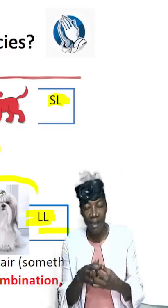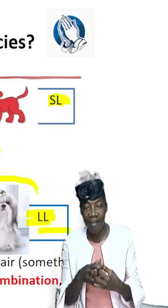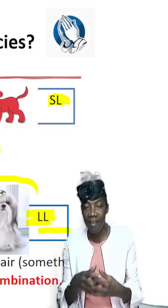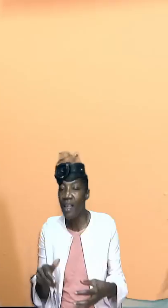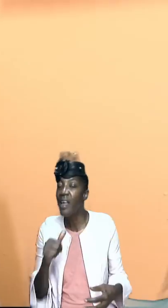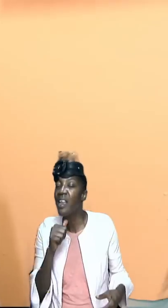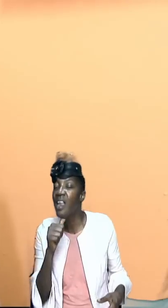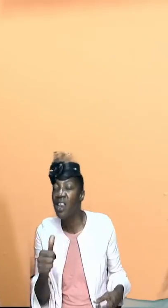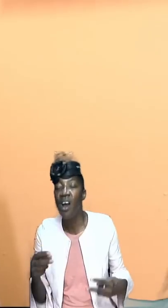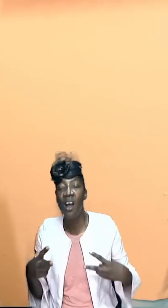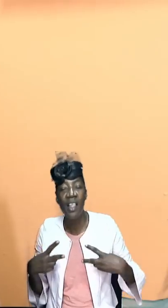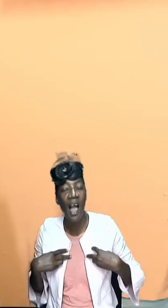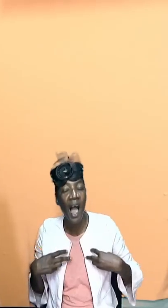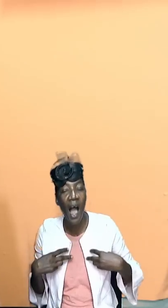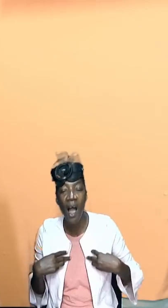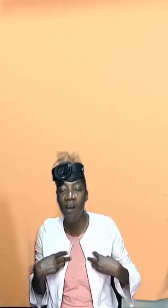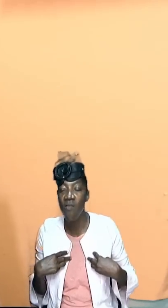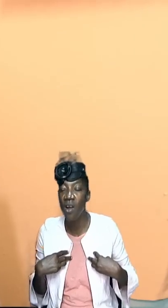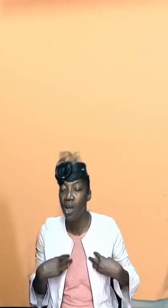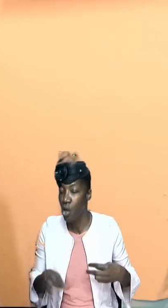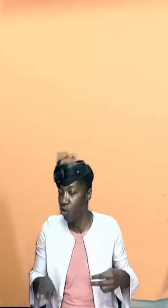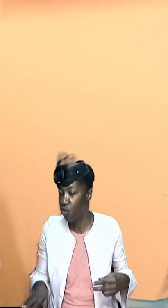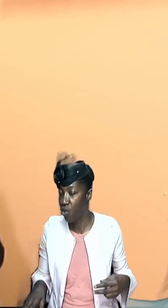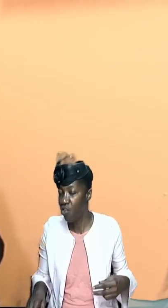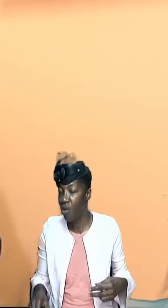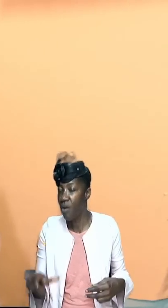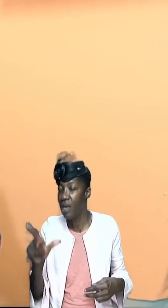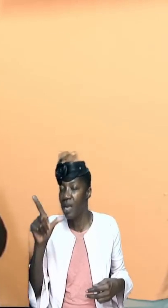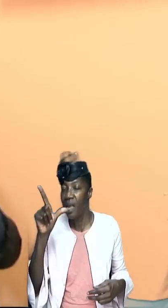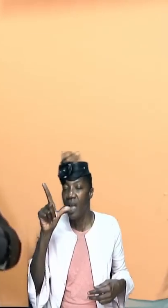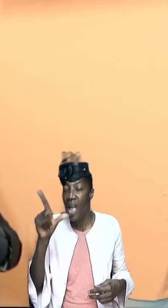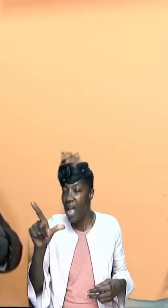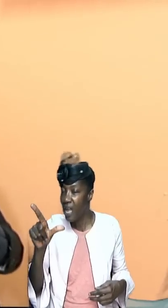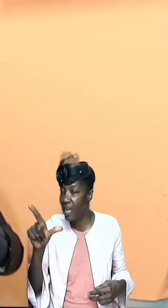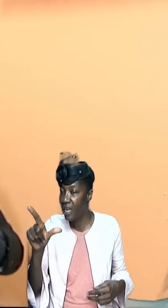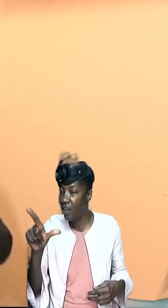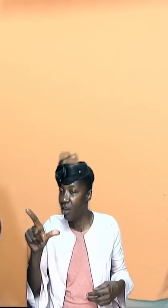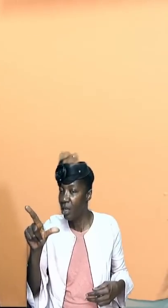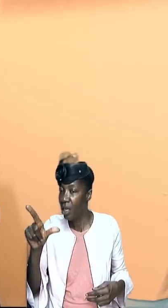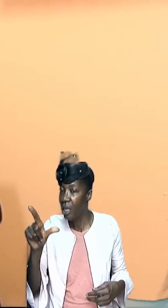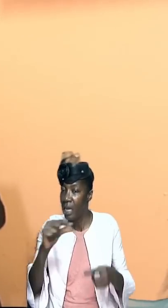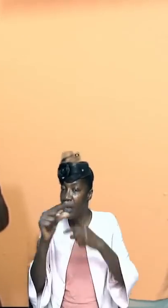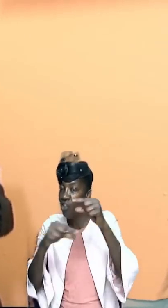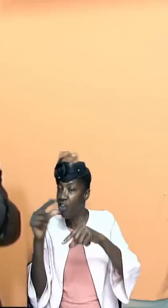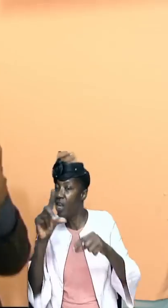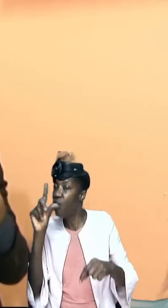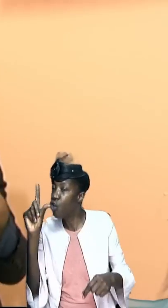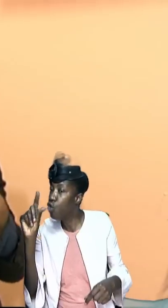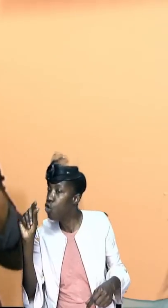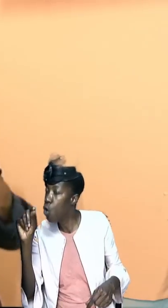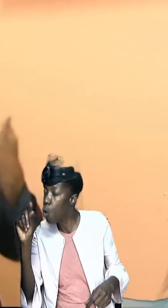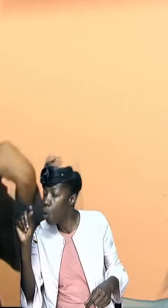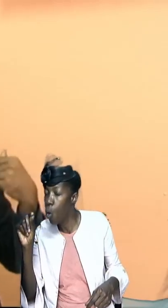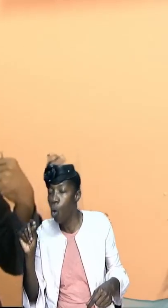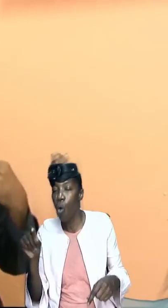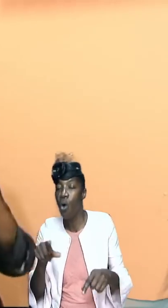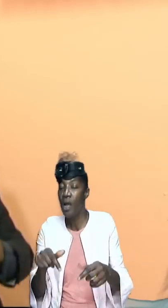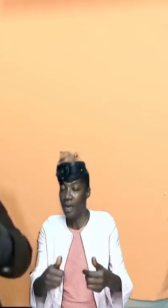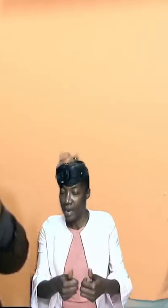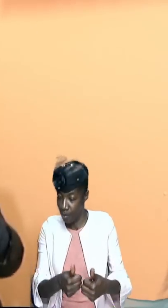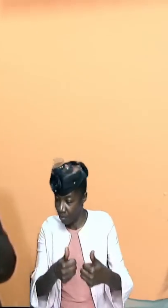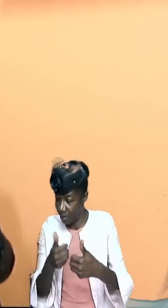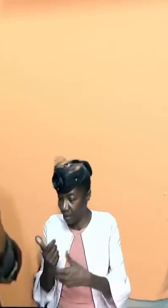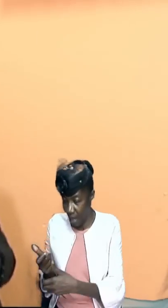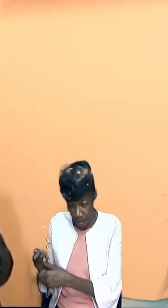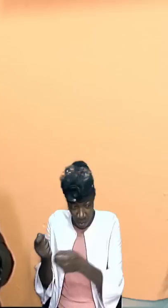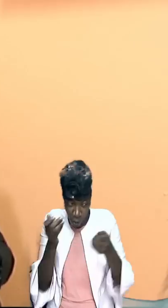have offspring with L genes any at all, because it is not in their genes. They have been now isolated, separated.